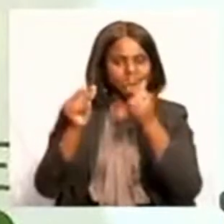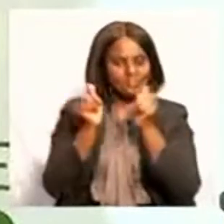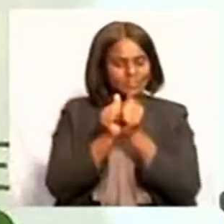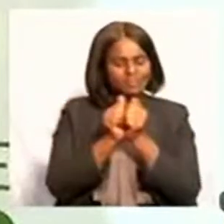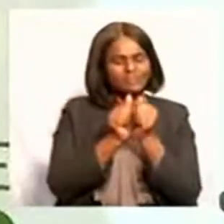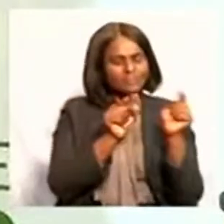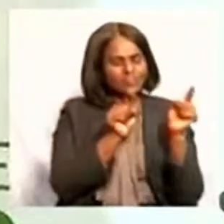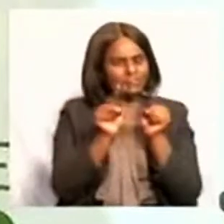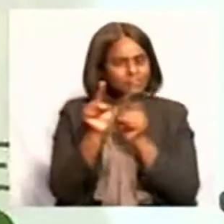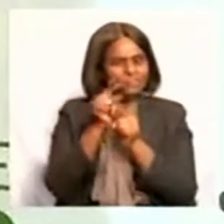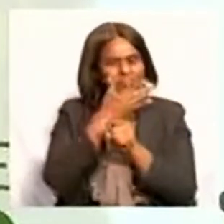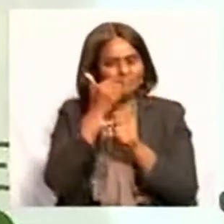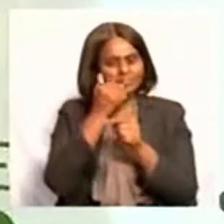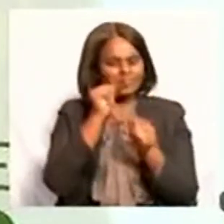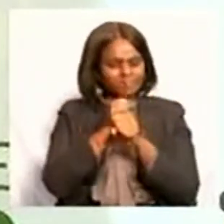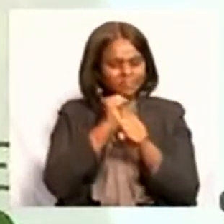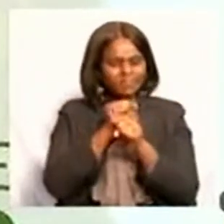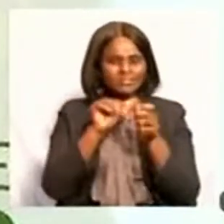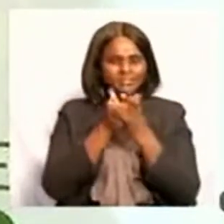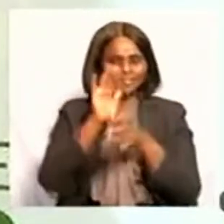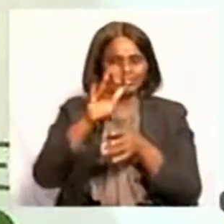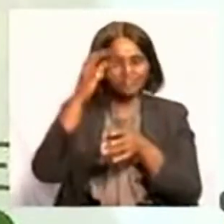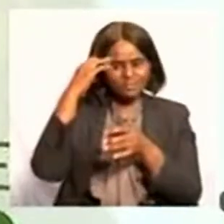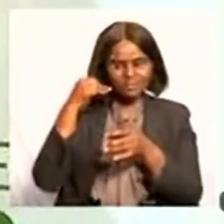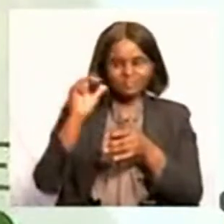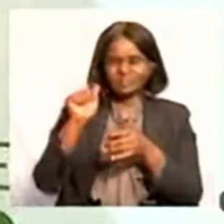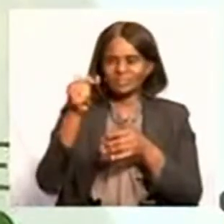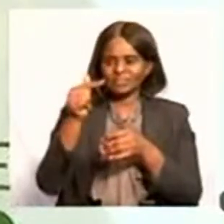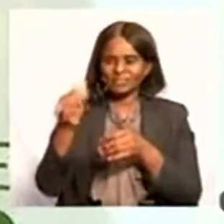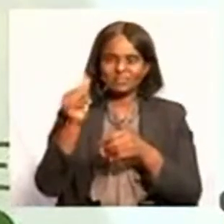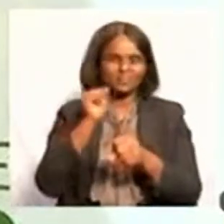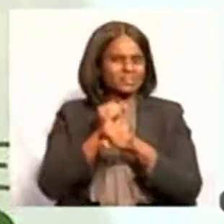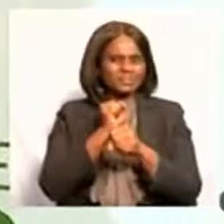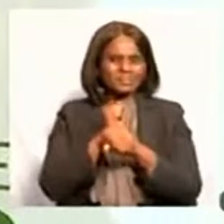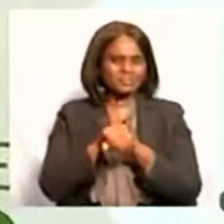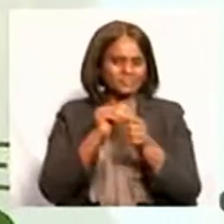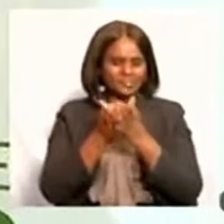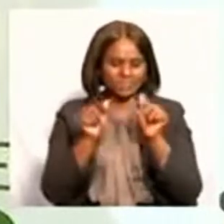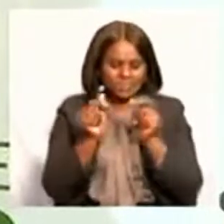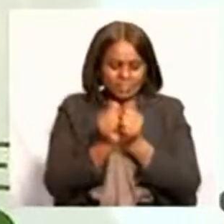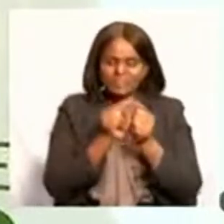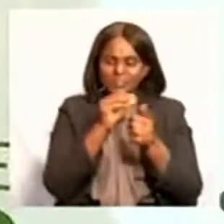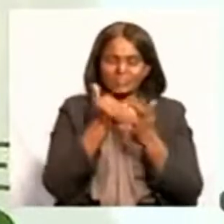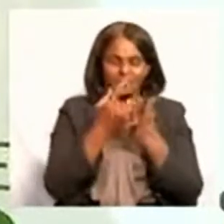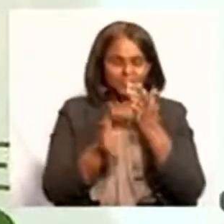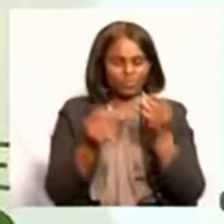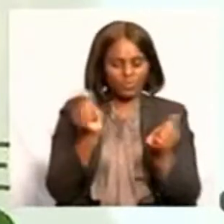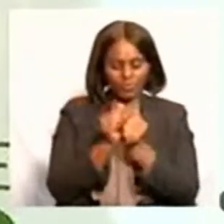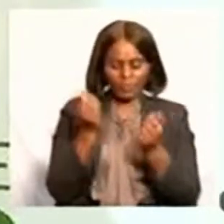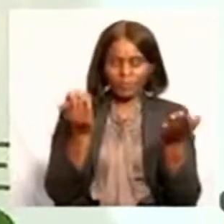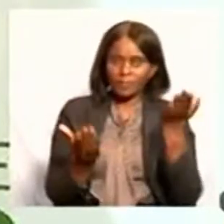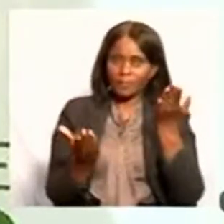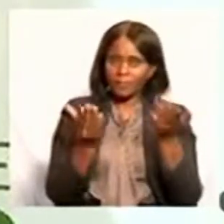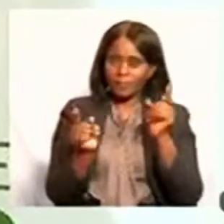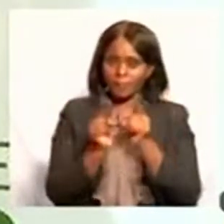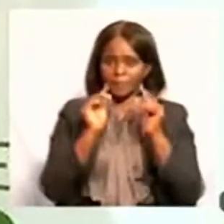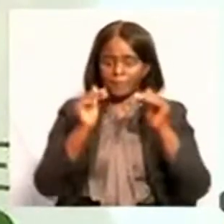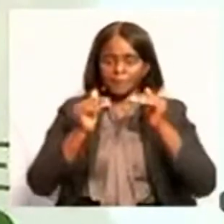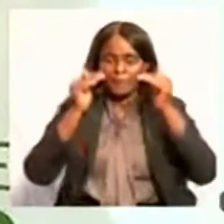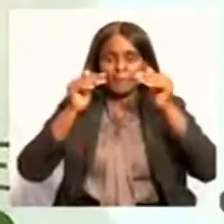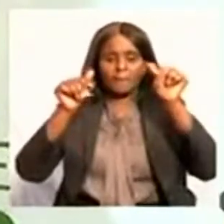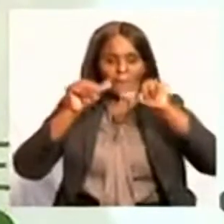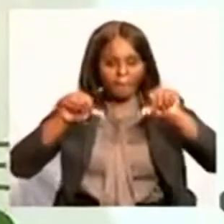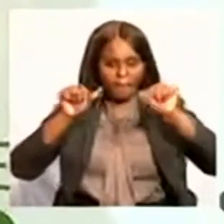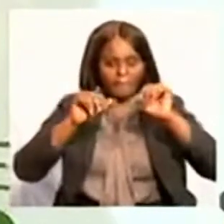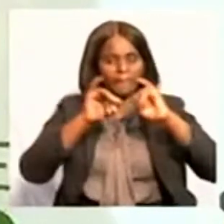best practices, how does the Office of the Auditor General fare? And I mean this if in comparison with the Supreme